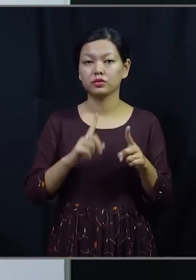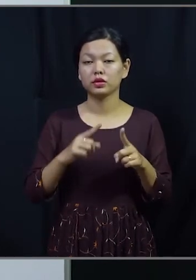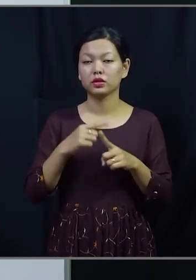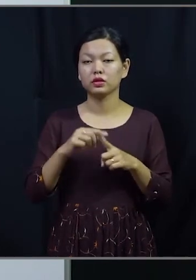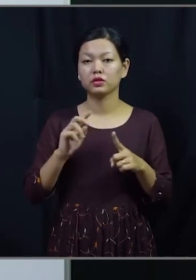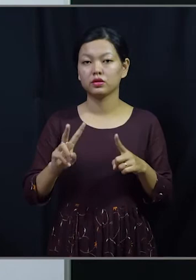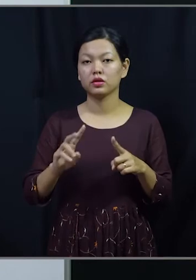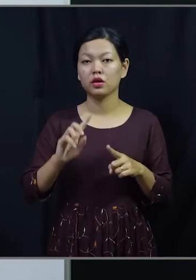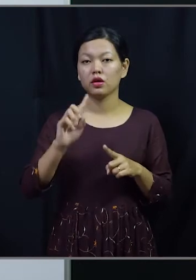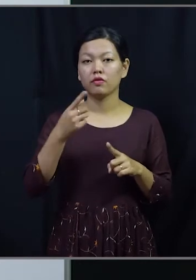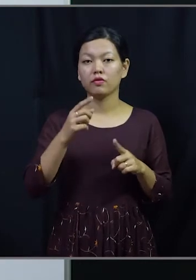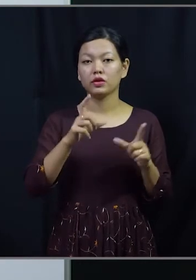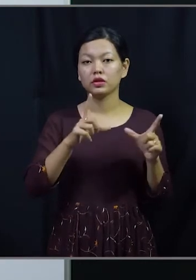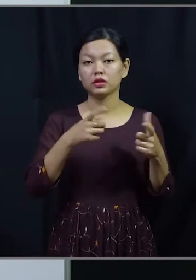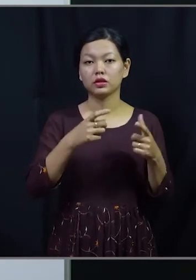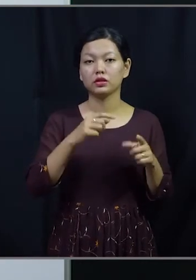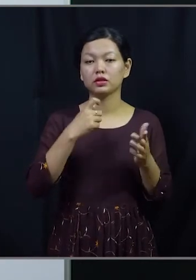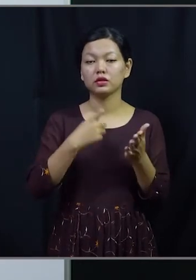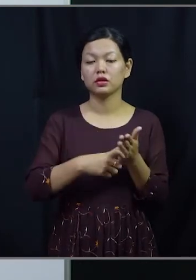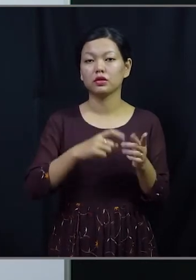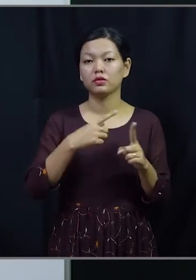plus. Alright. Okay, suppose